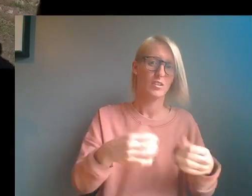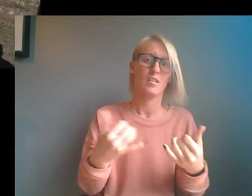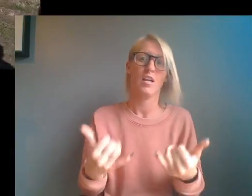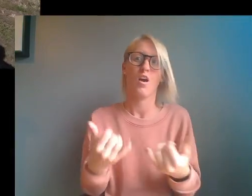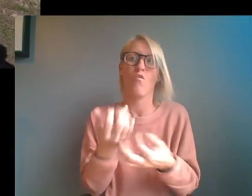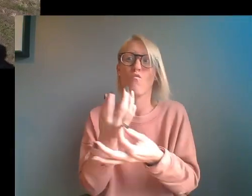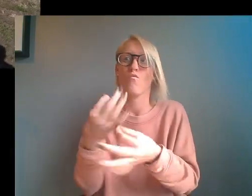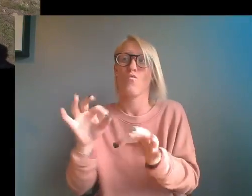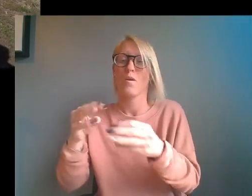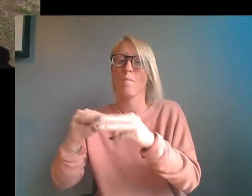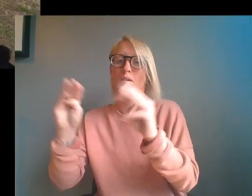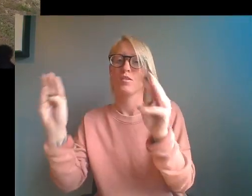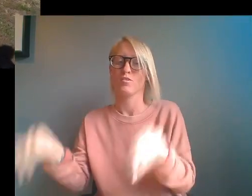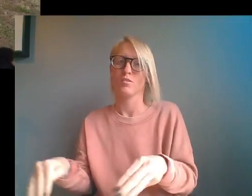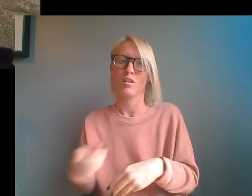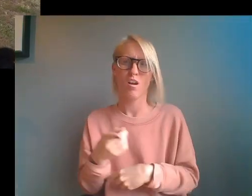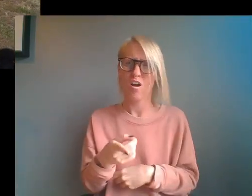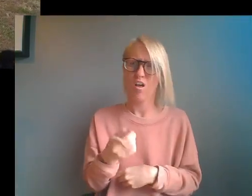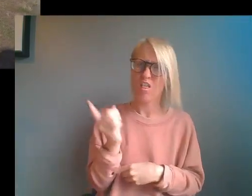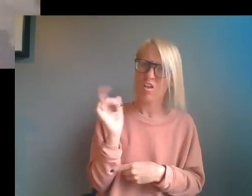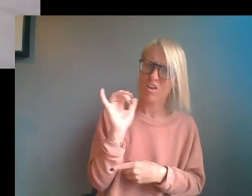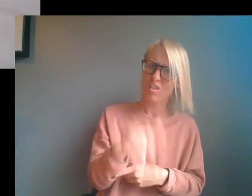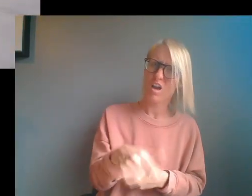Look at this, they used a train car for a bridge.